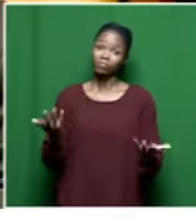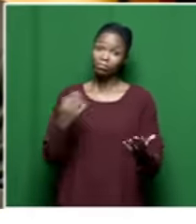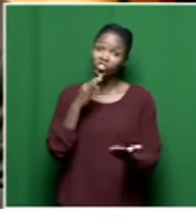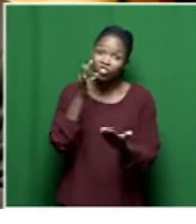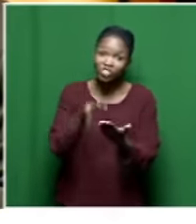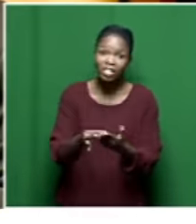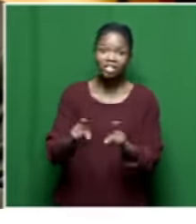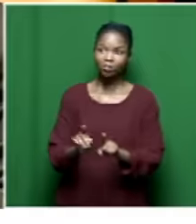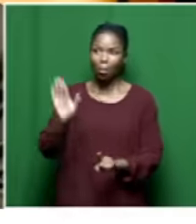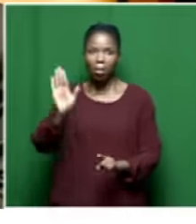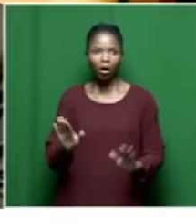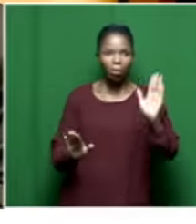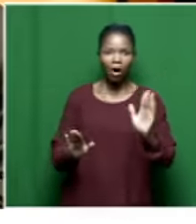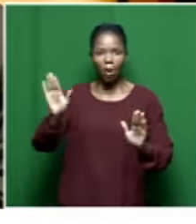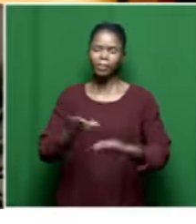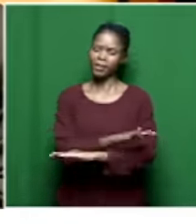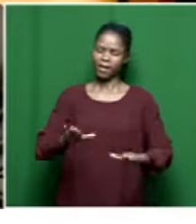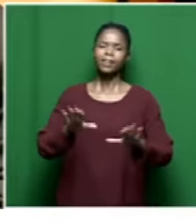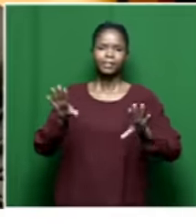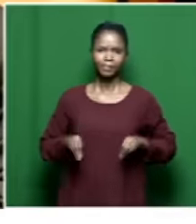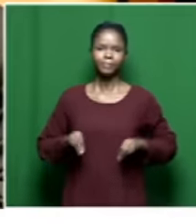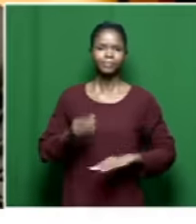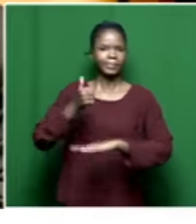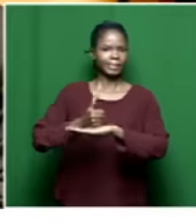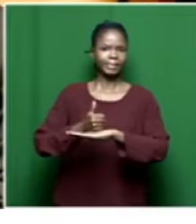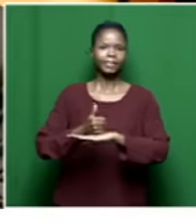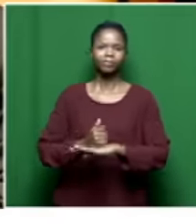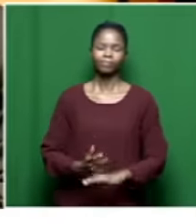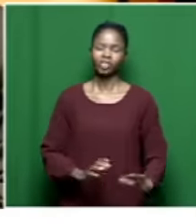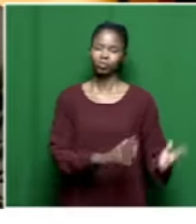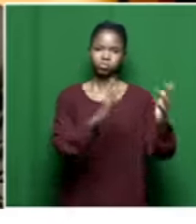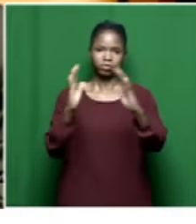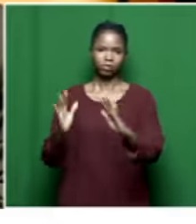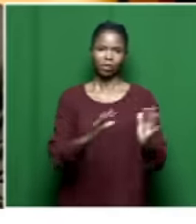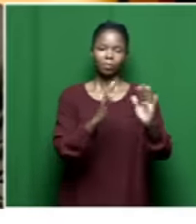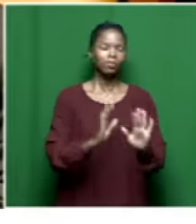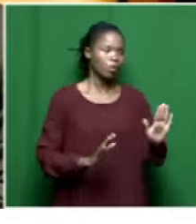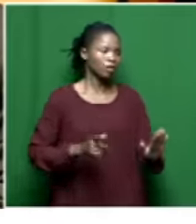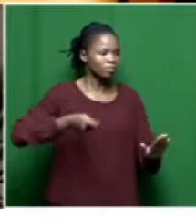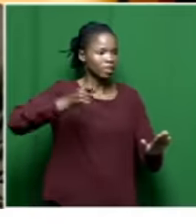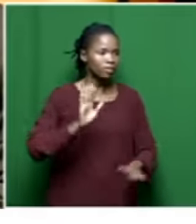that I will not take any further points of orders on this matter. Speaker.